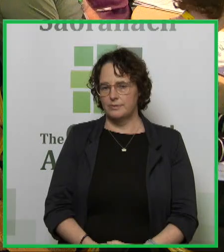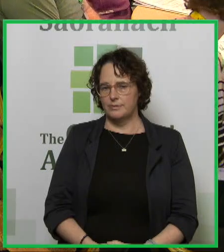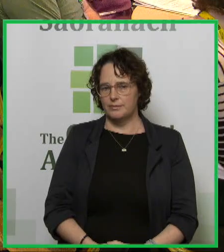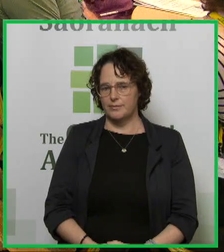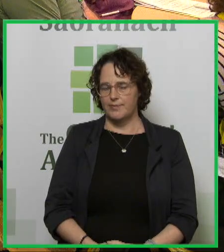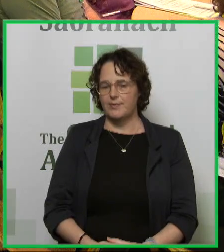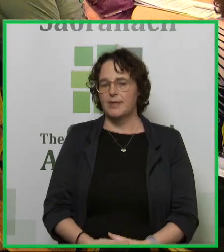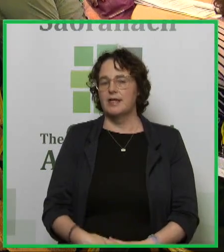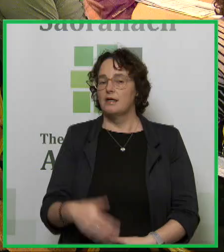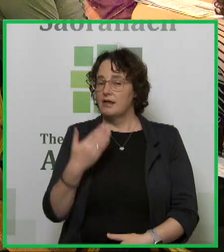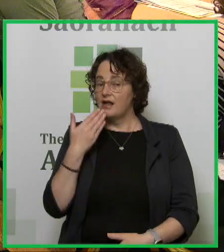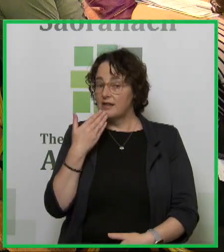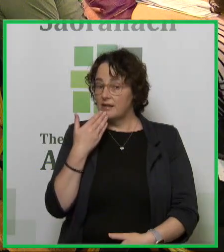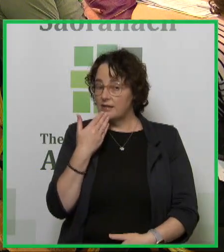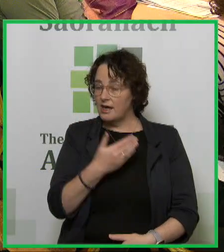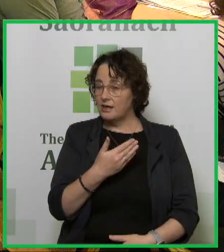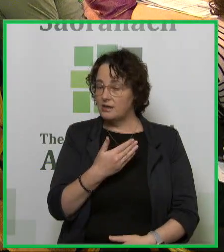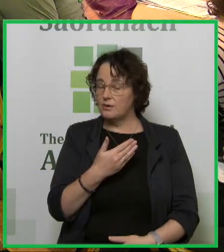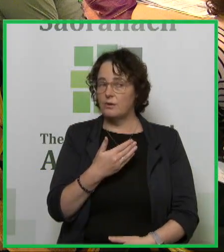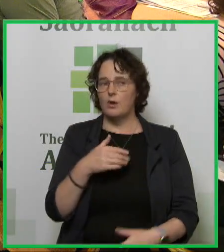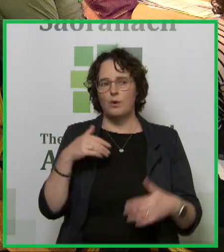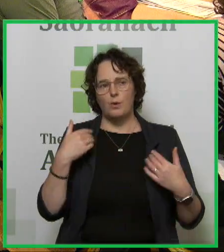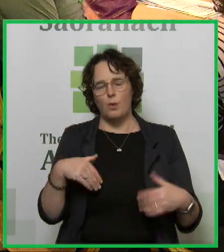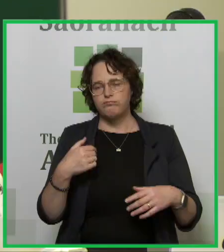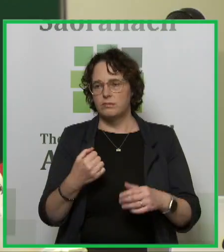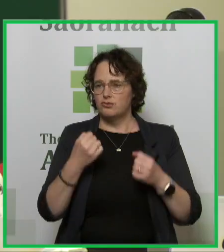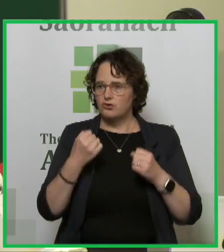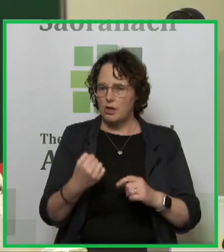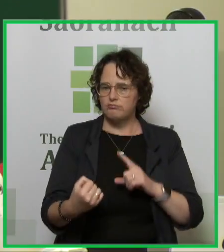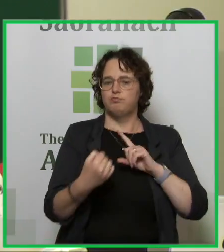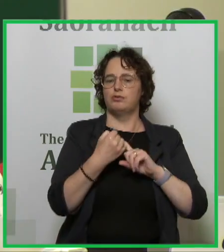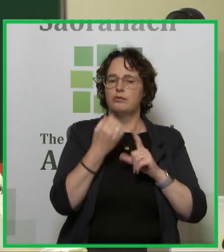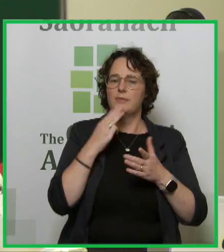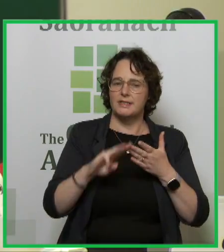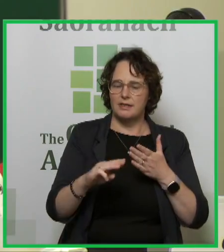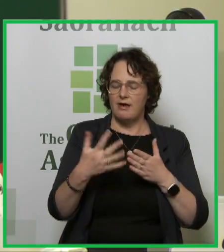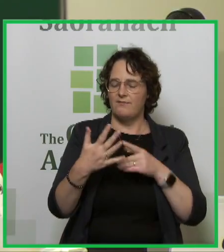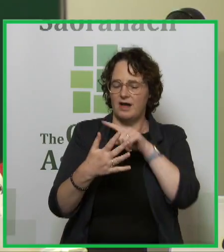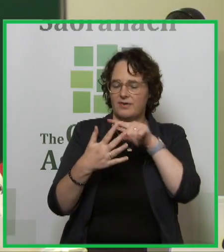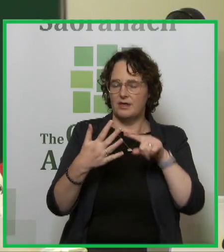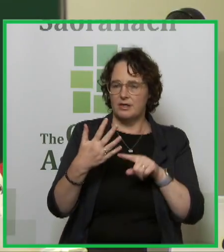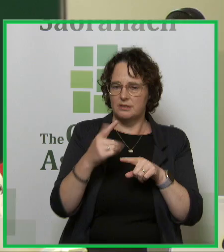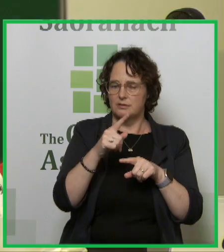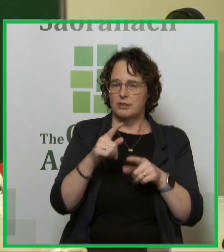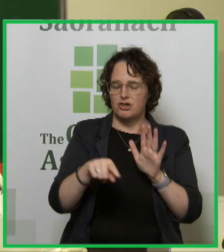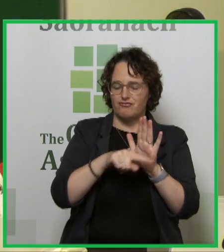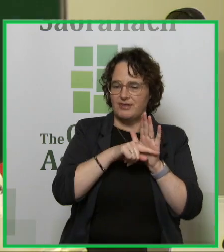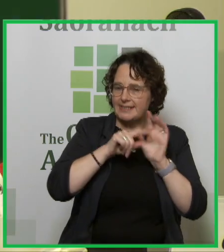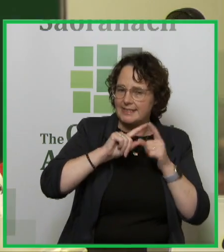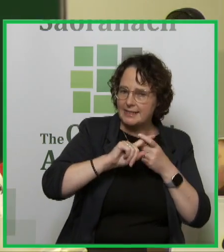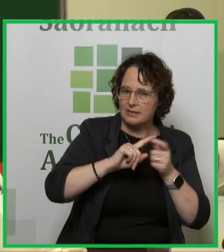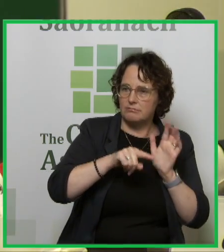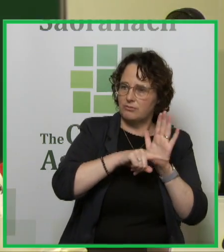And thank you, Pat. And some very strong messages for all of us, actually, in relation to 5 key areas of resilience I was really interested in, and the importance you stress